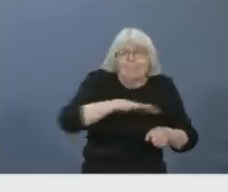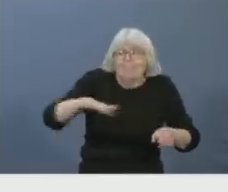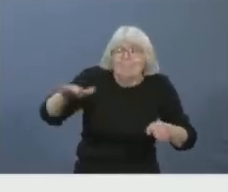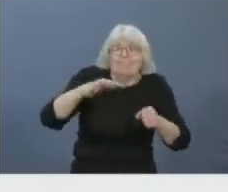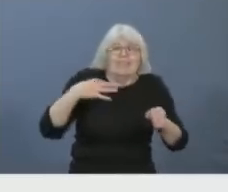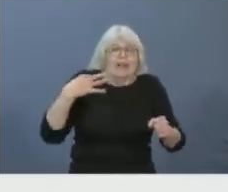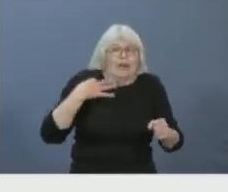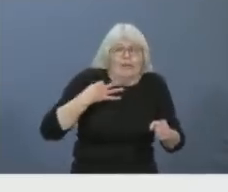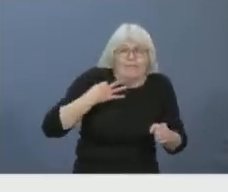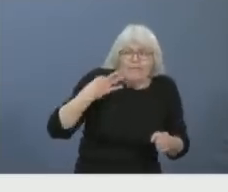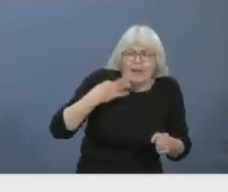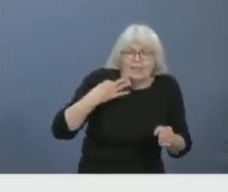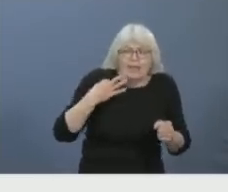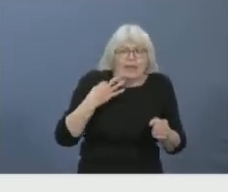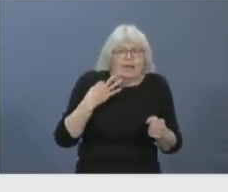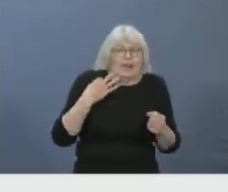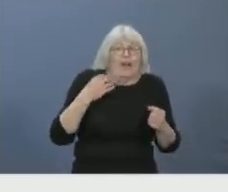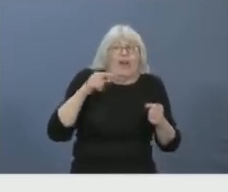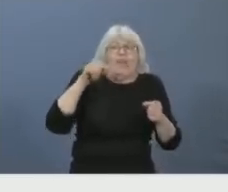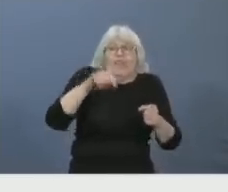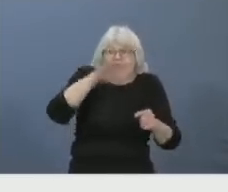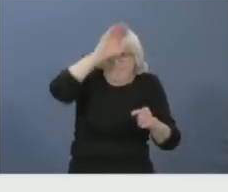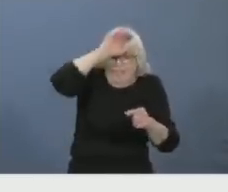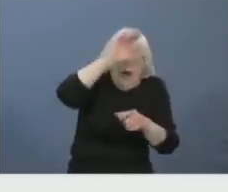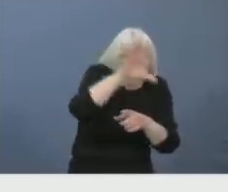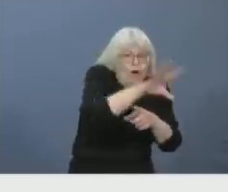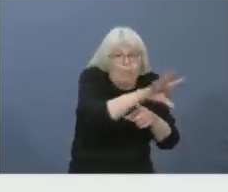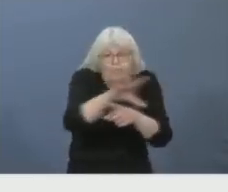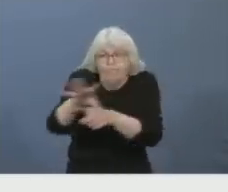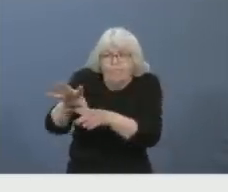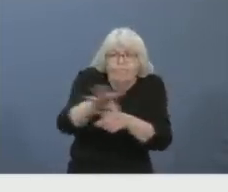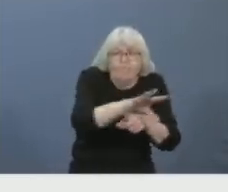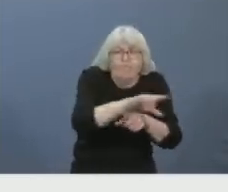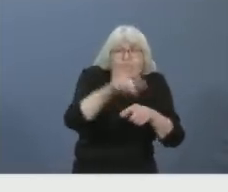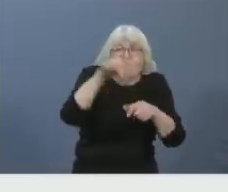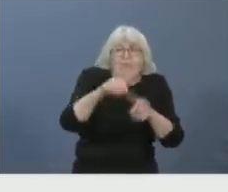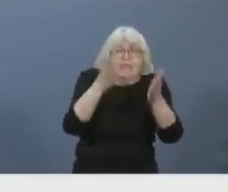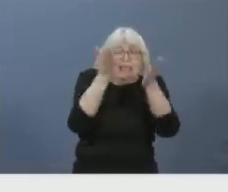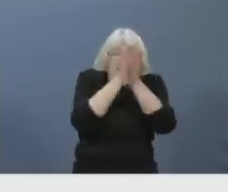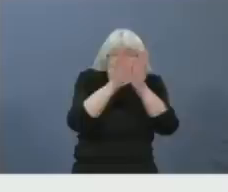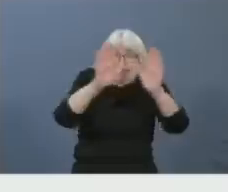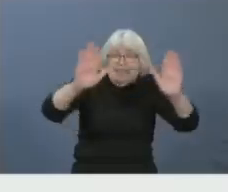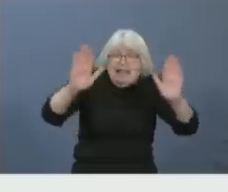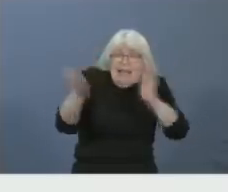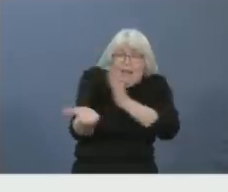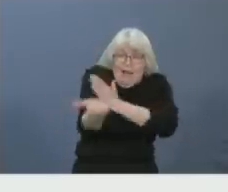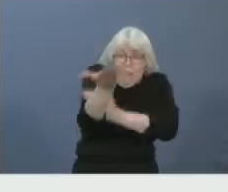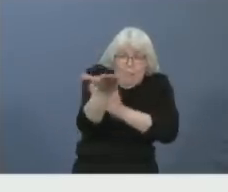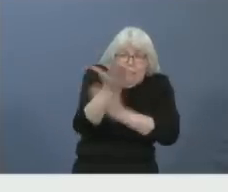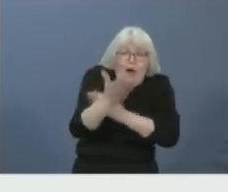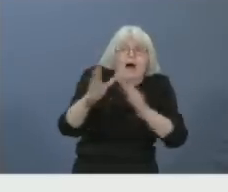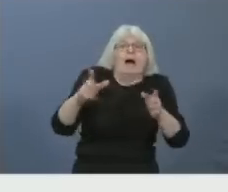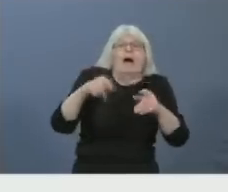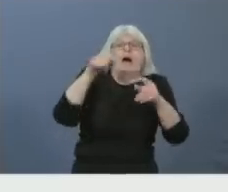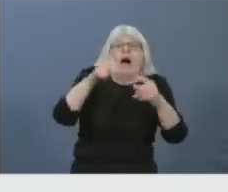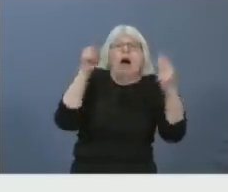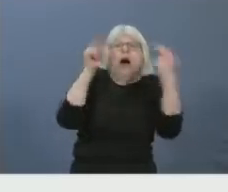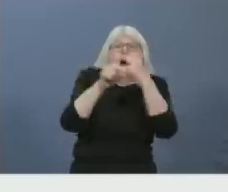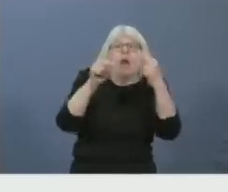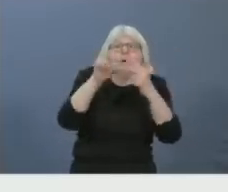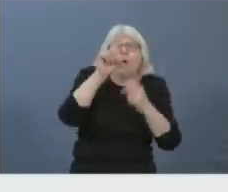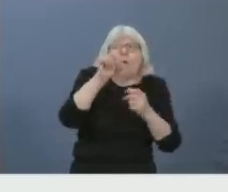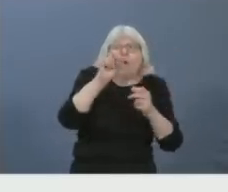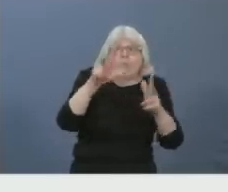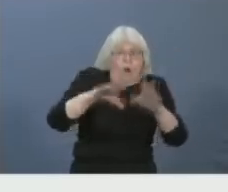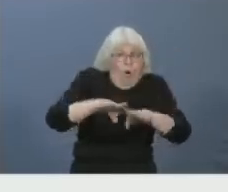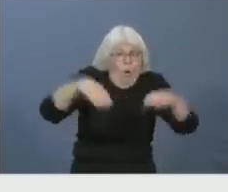could. Early Sunday morning, Highway 103 was reopened to traffic. However, a few hours later, our officers again had to close